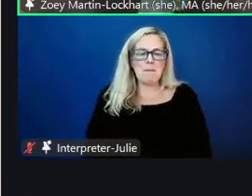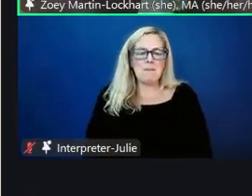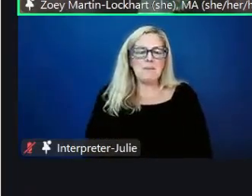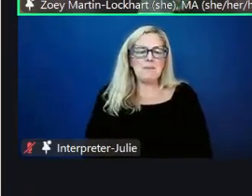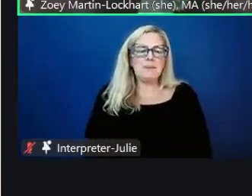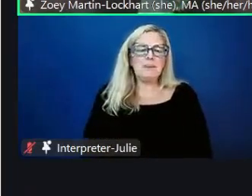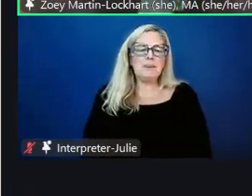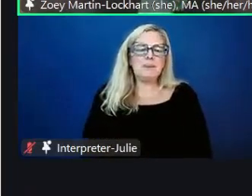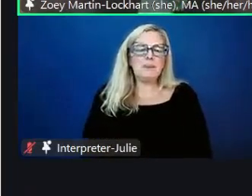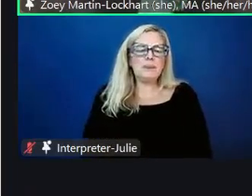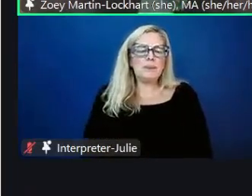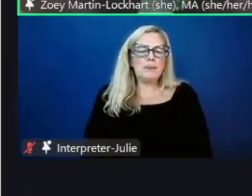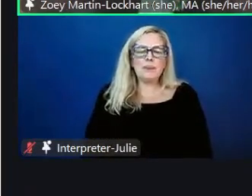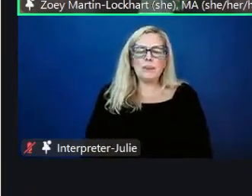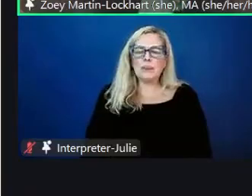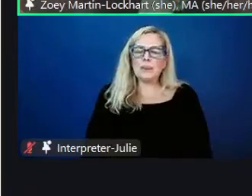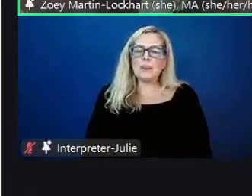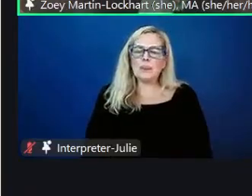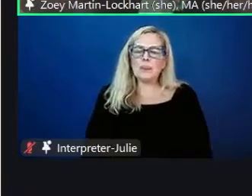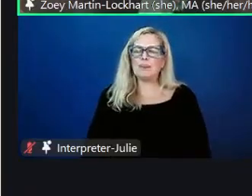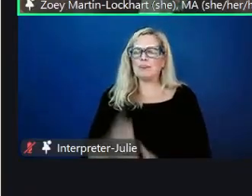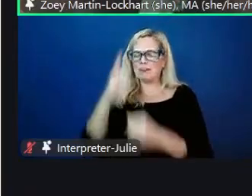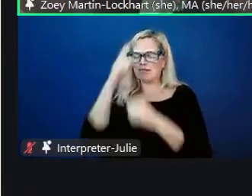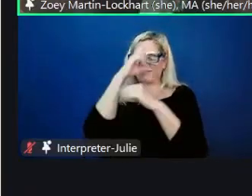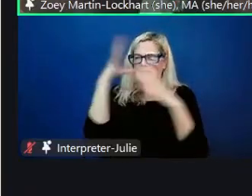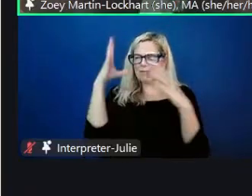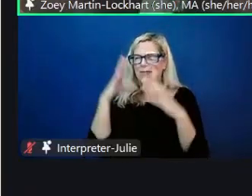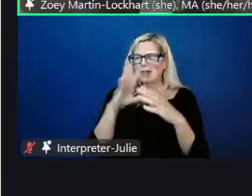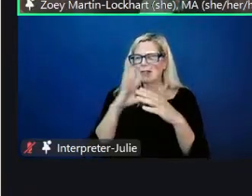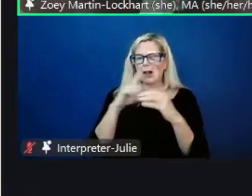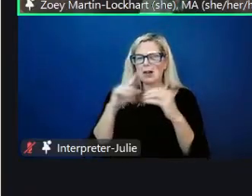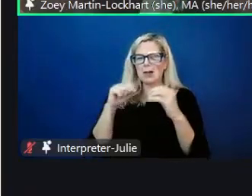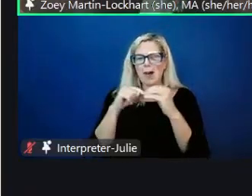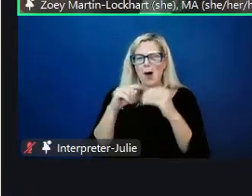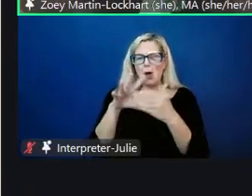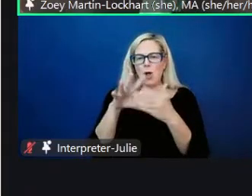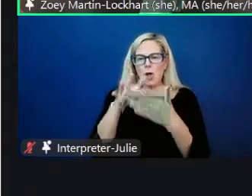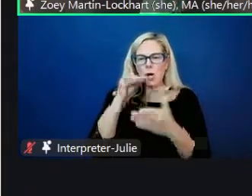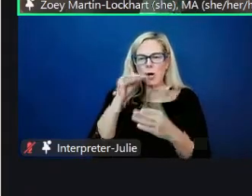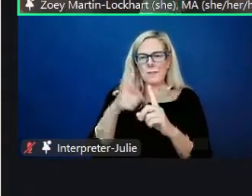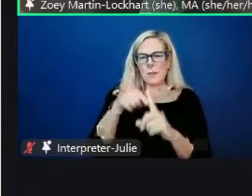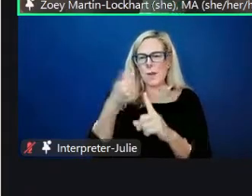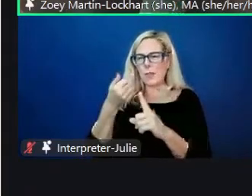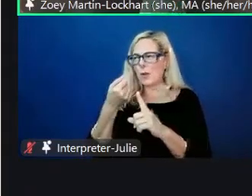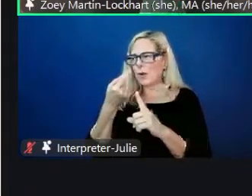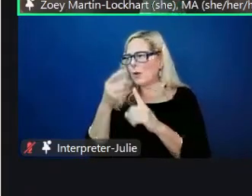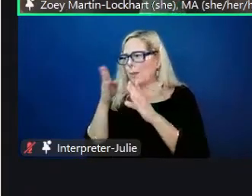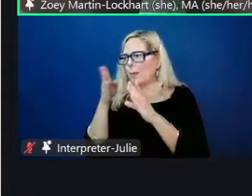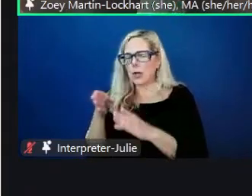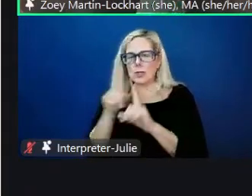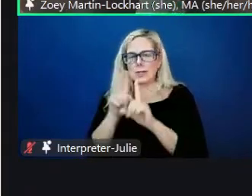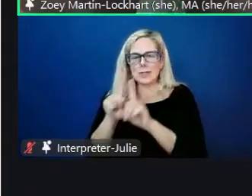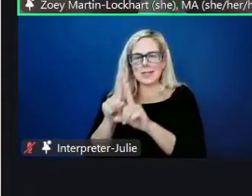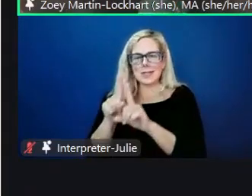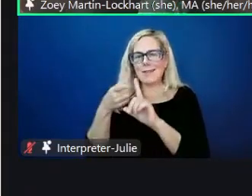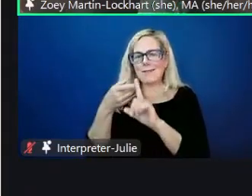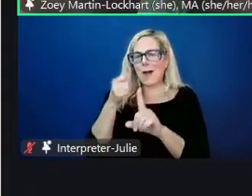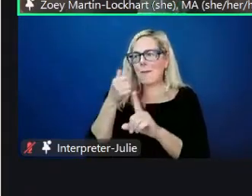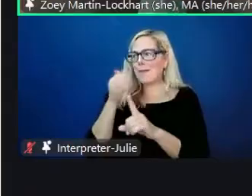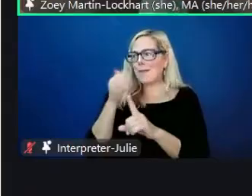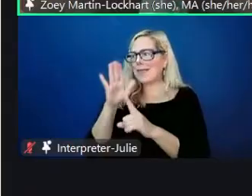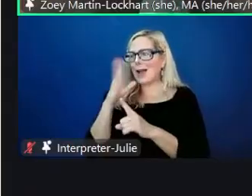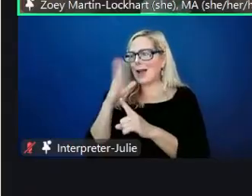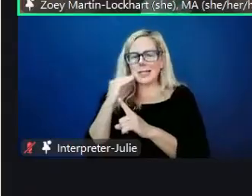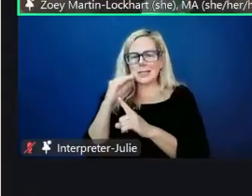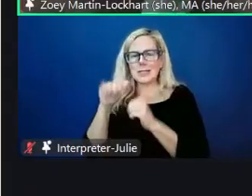described, quote, learning from someone else about different paths that are possible, learning from somebody about an experience that they've had and how they